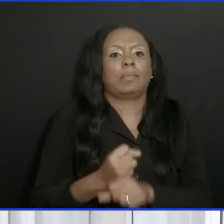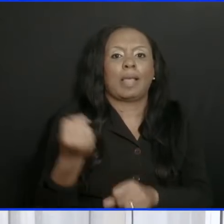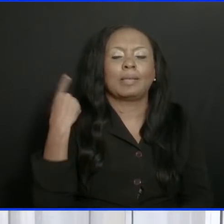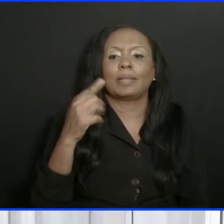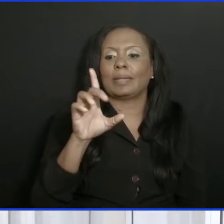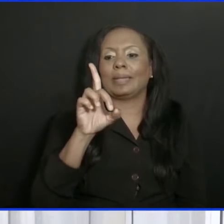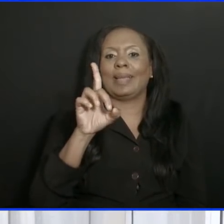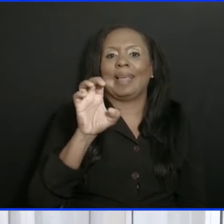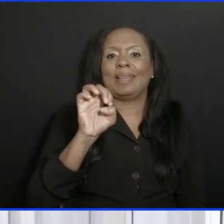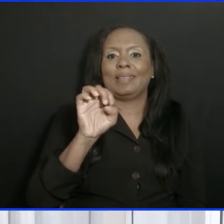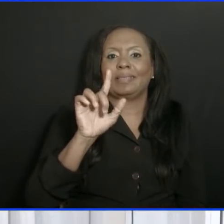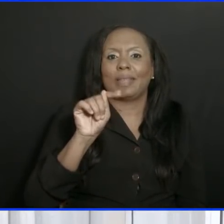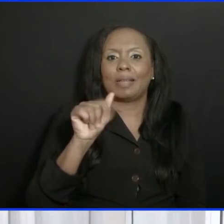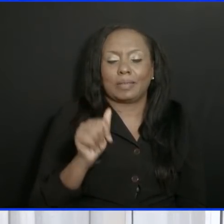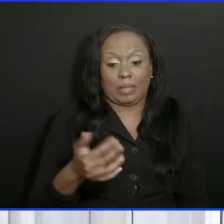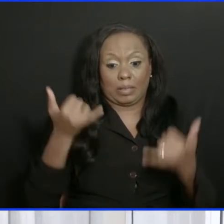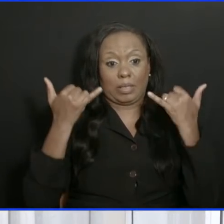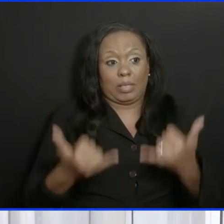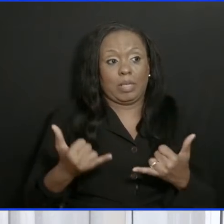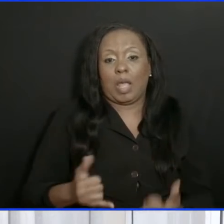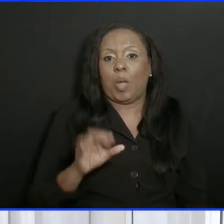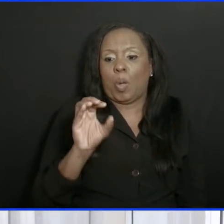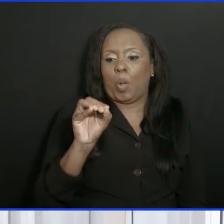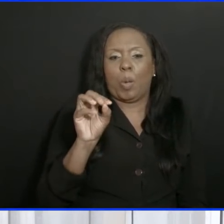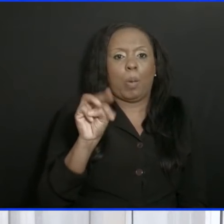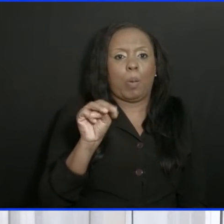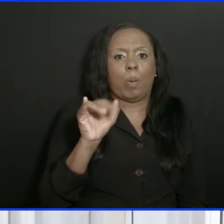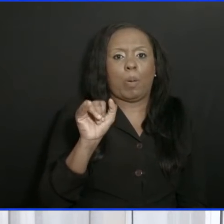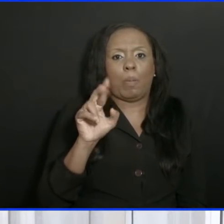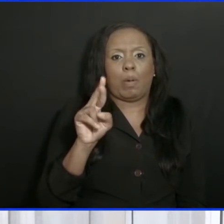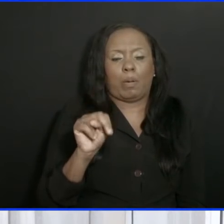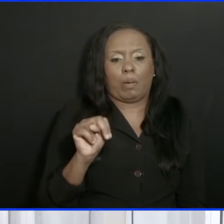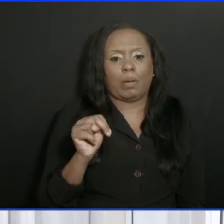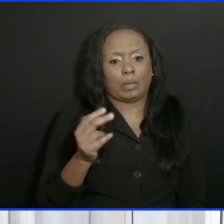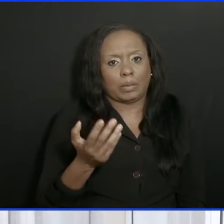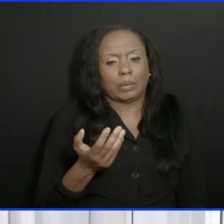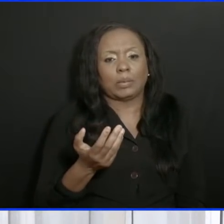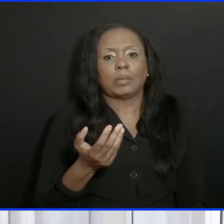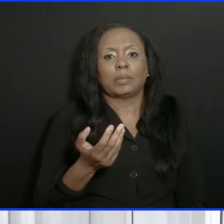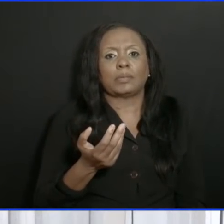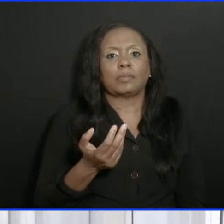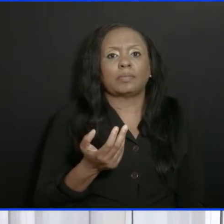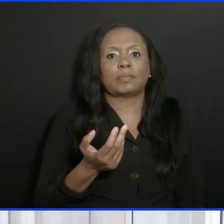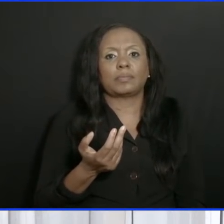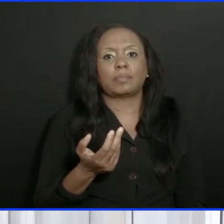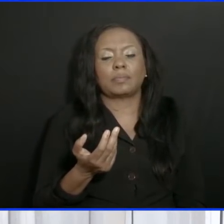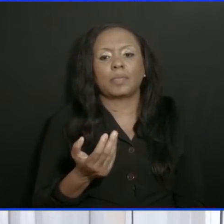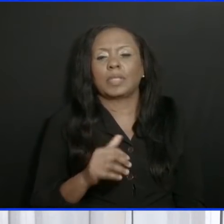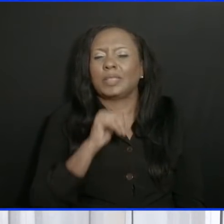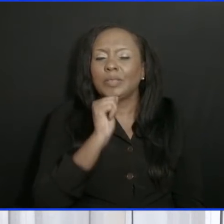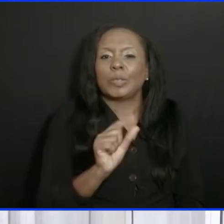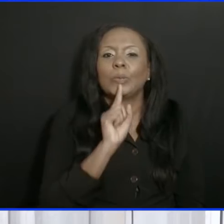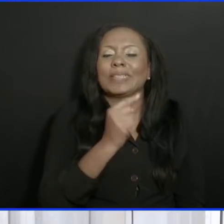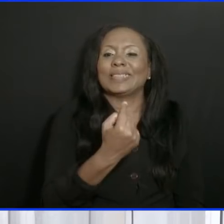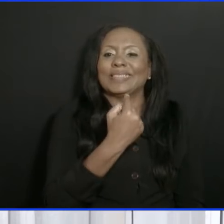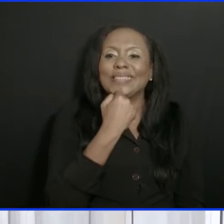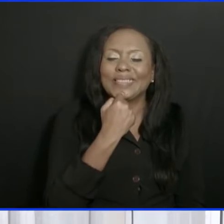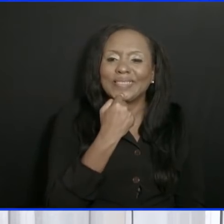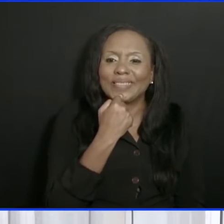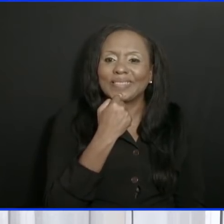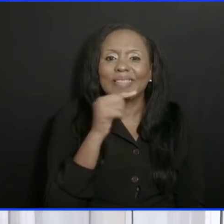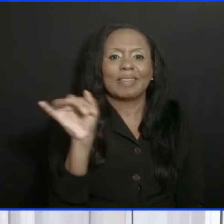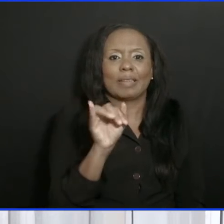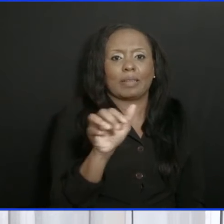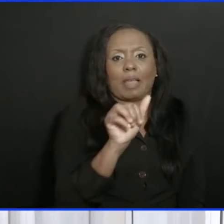Omicron, the truth is that this is likely to be much, much less serious than Alpha and